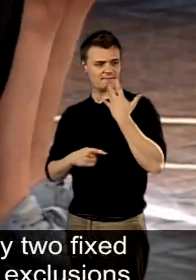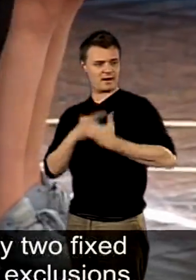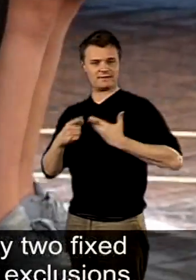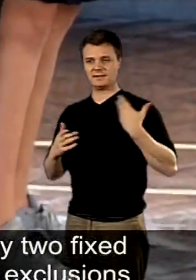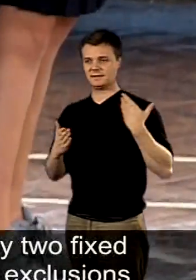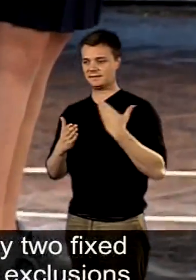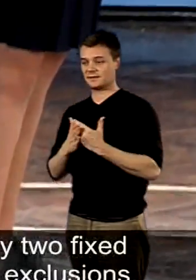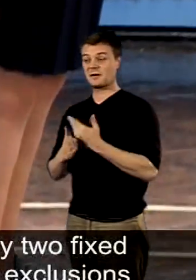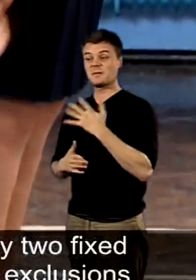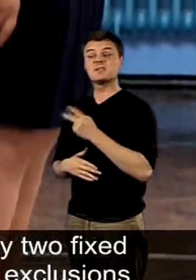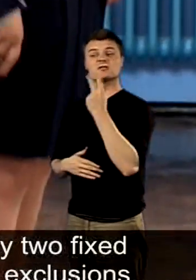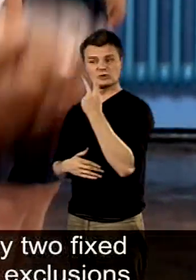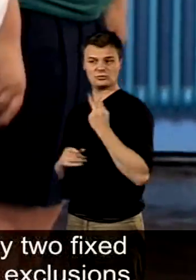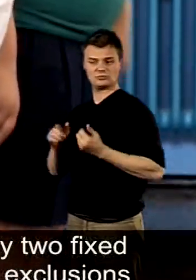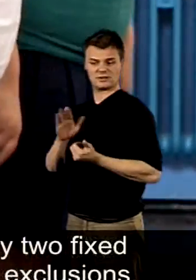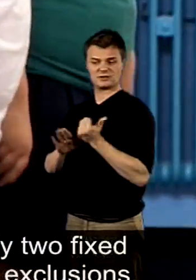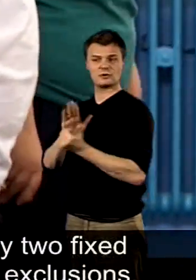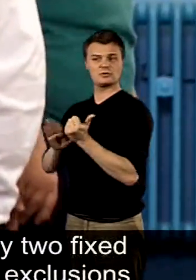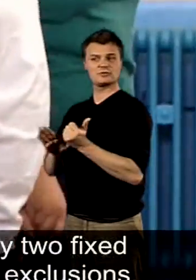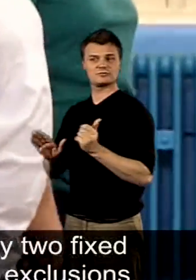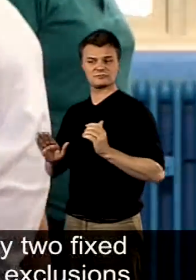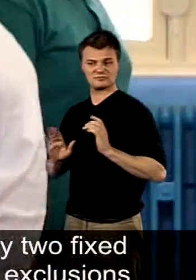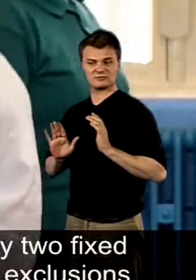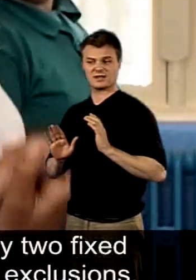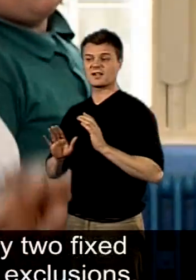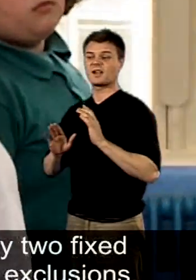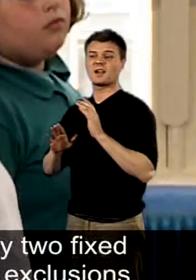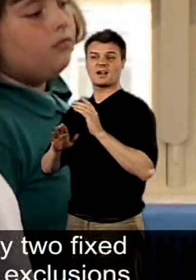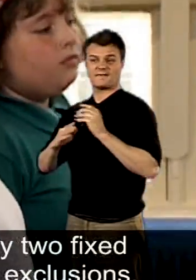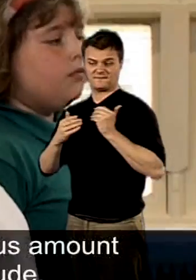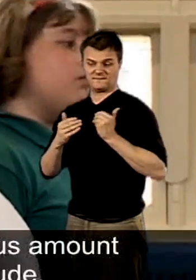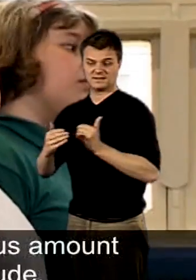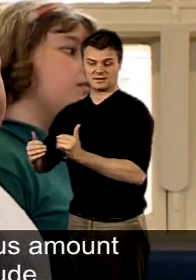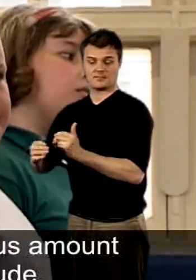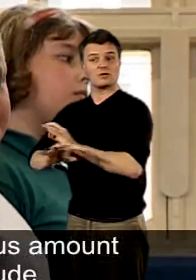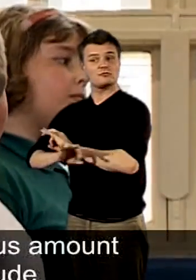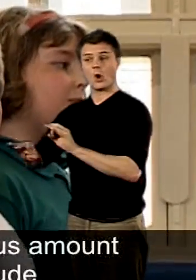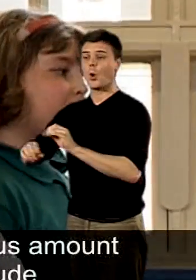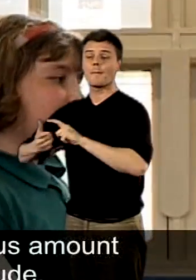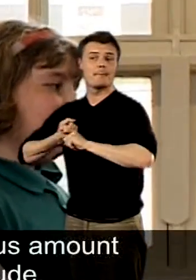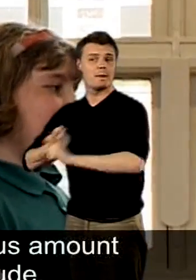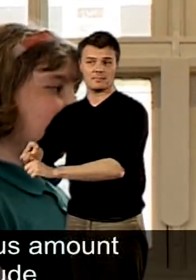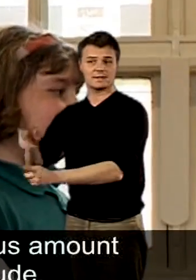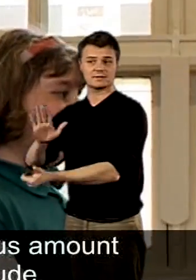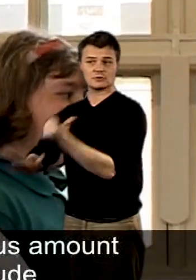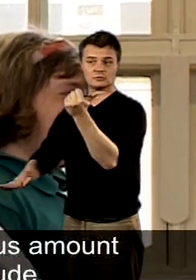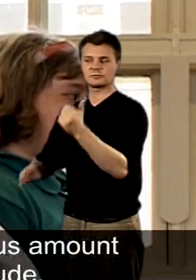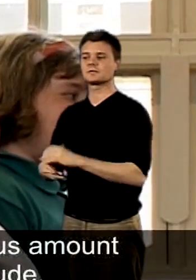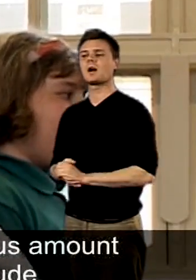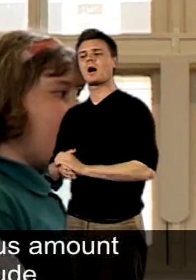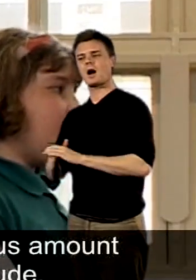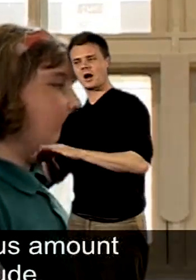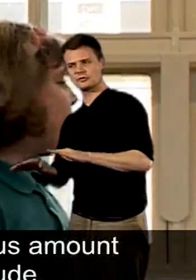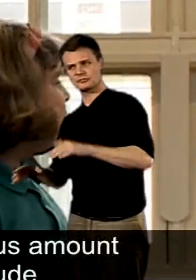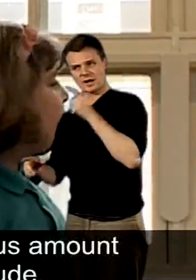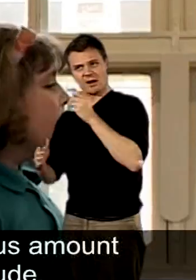only 2 fixed-term exclusions and no permanent exclusions. Our children have a tremendous amount to offer their